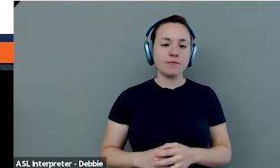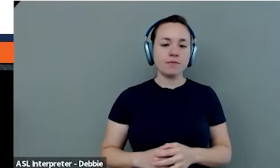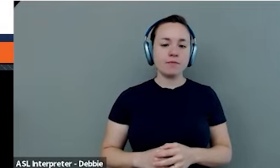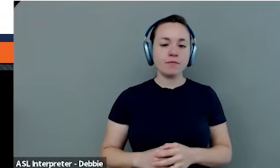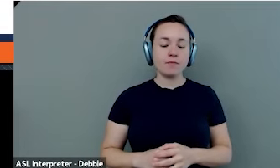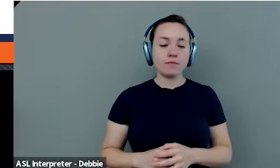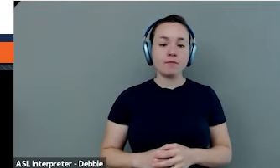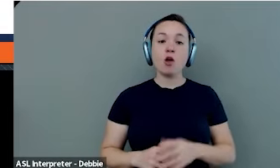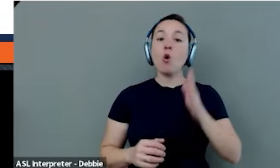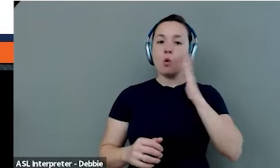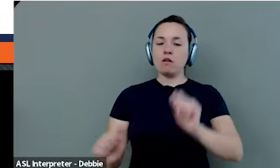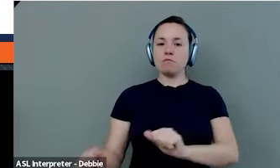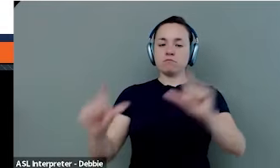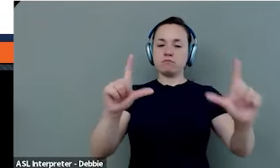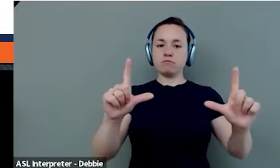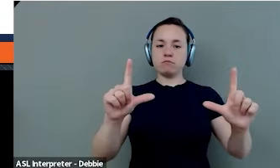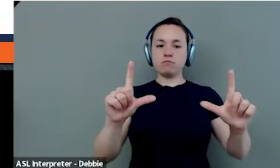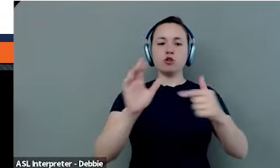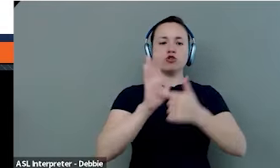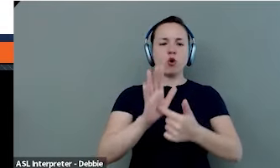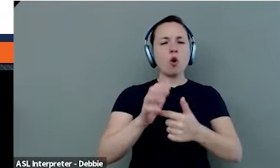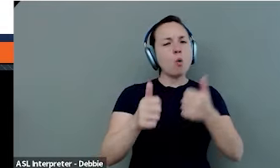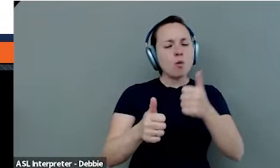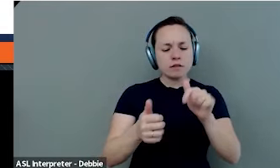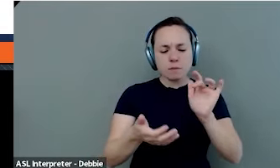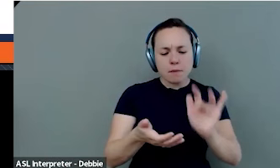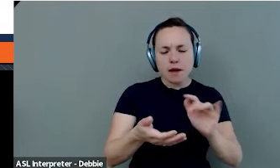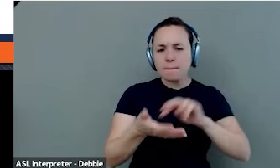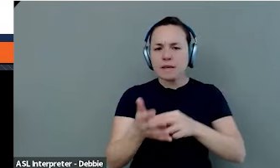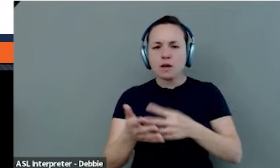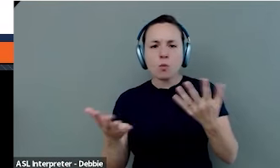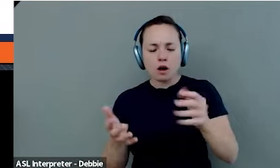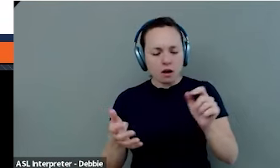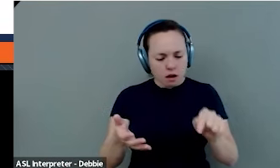A pop-up screen will indicate what buttons to use.